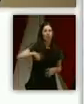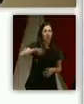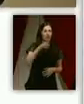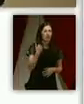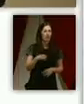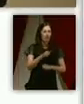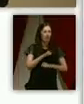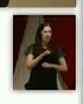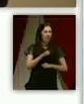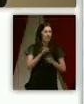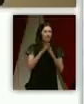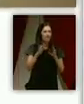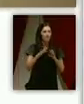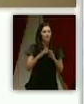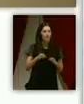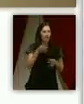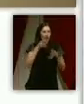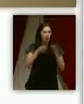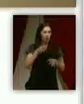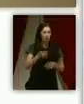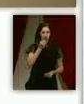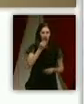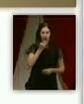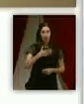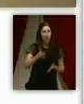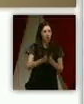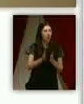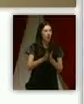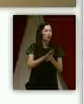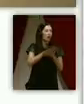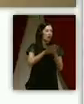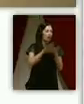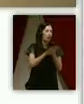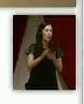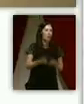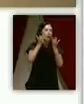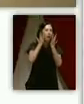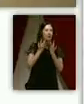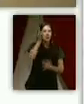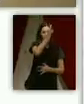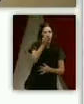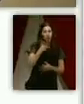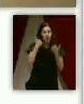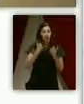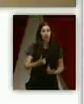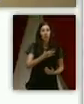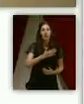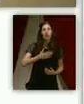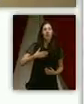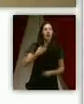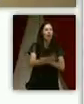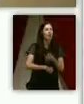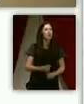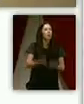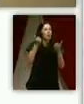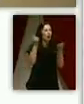esperando. Since it's already almost 2 o'clock, most of you must be very hungry. My colleague gave a